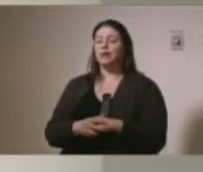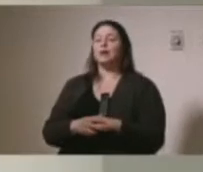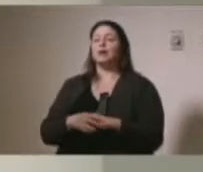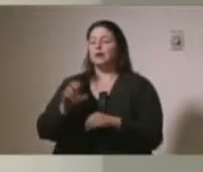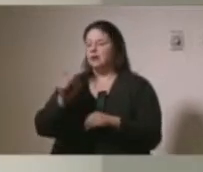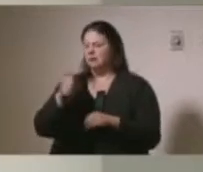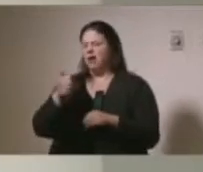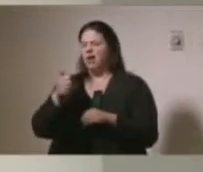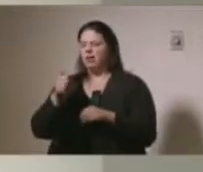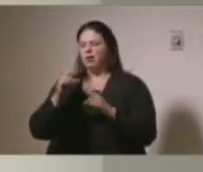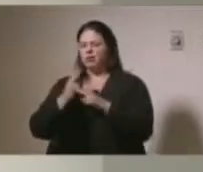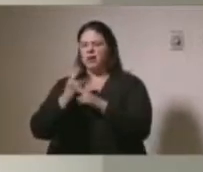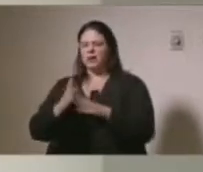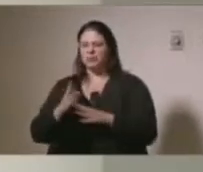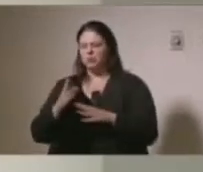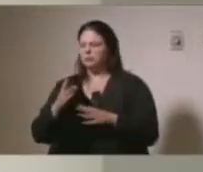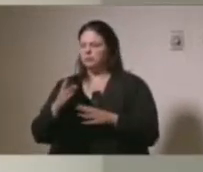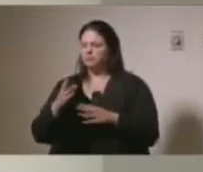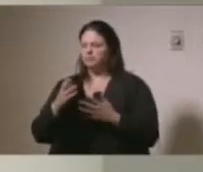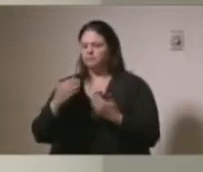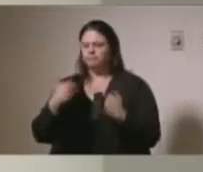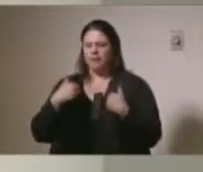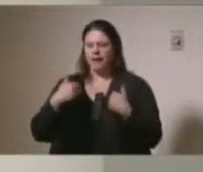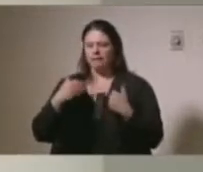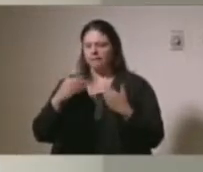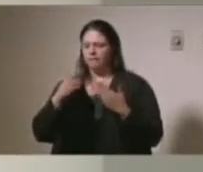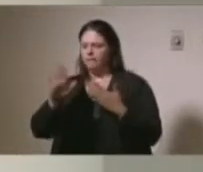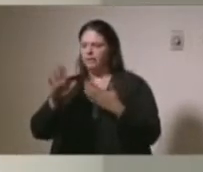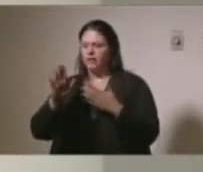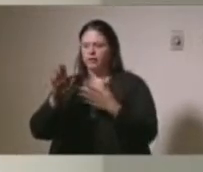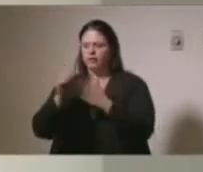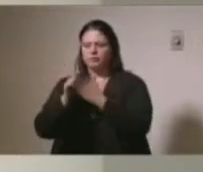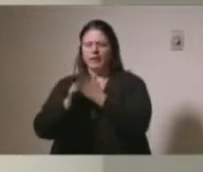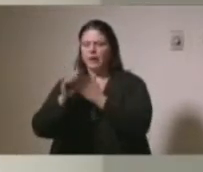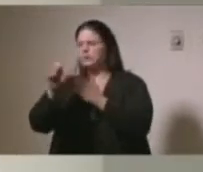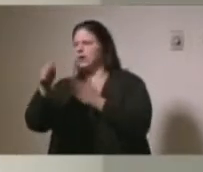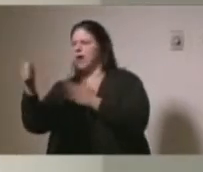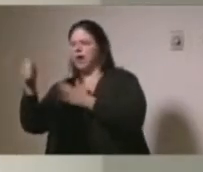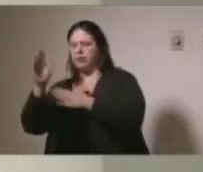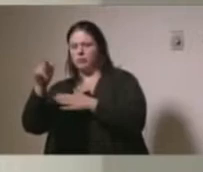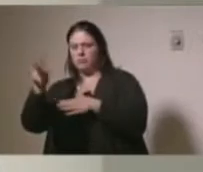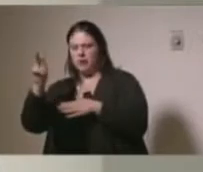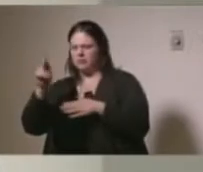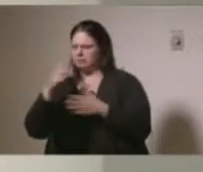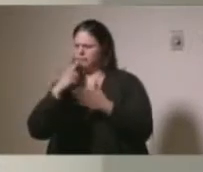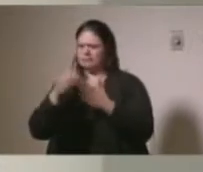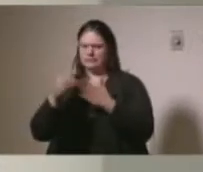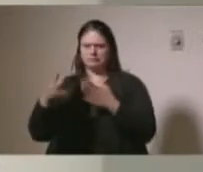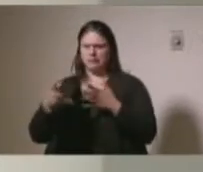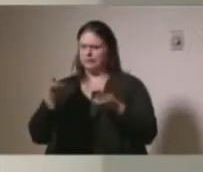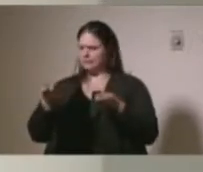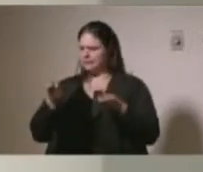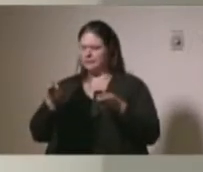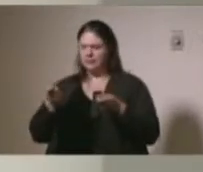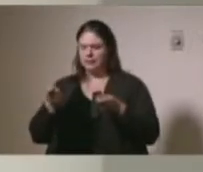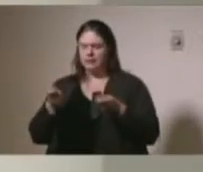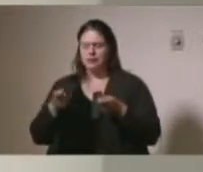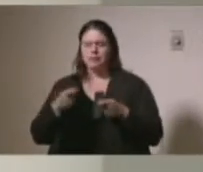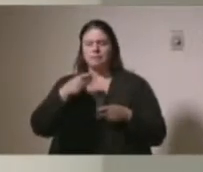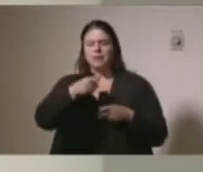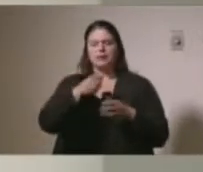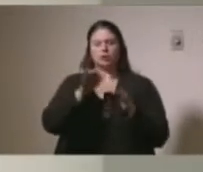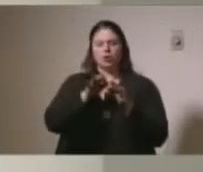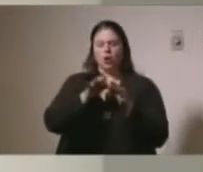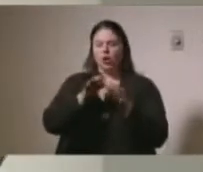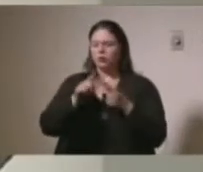elsewhere, and this is costly for the bank to administer. An example of this is the bank's cost to income ratio